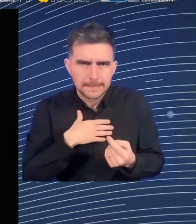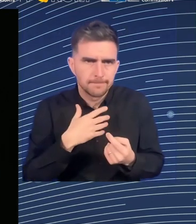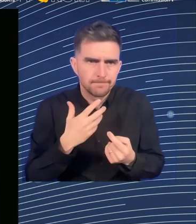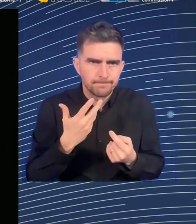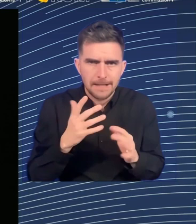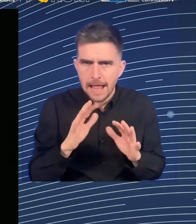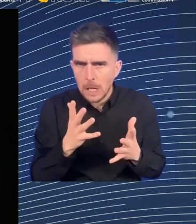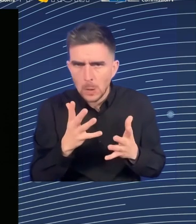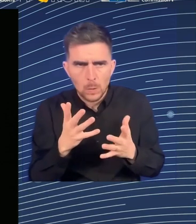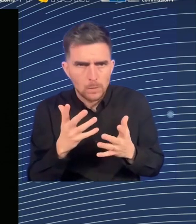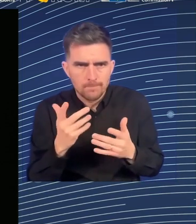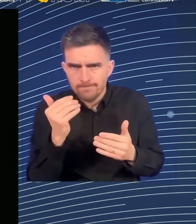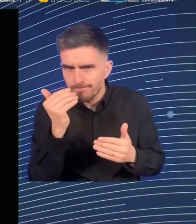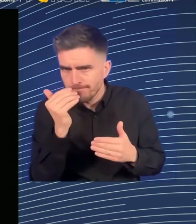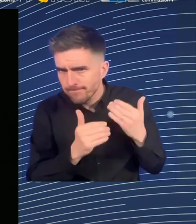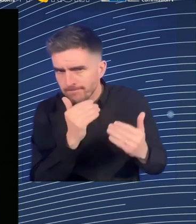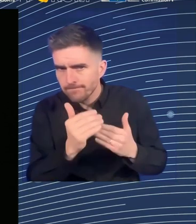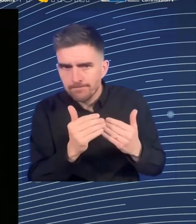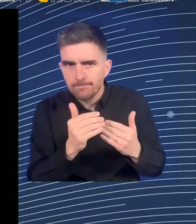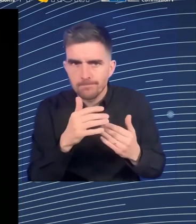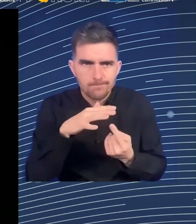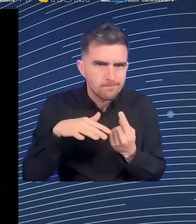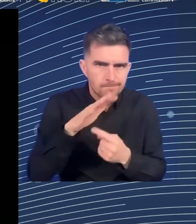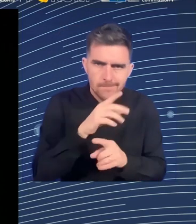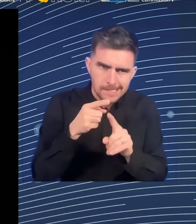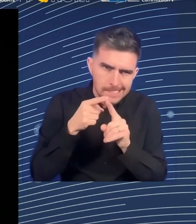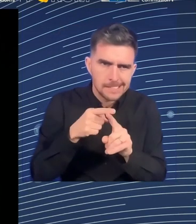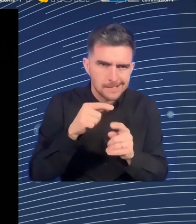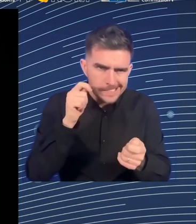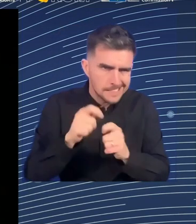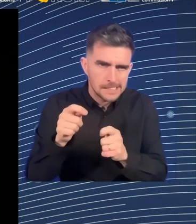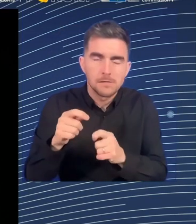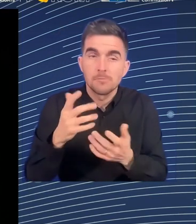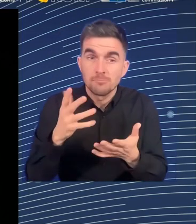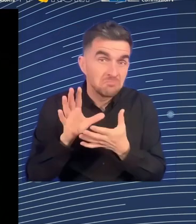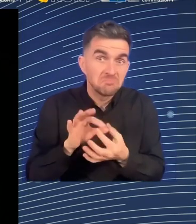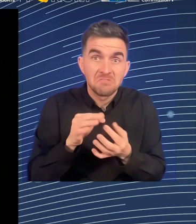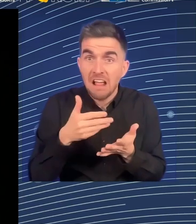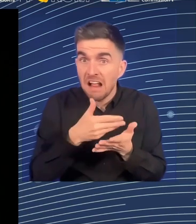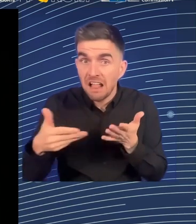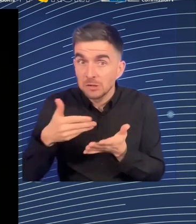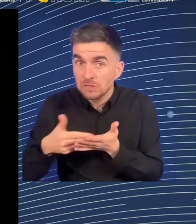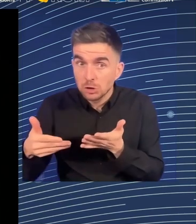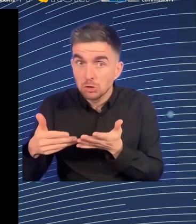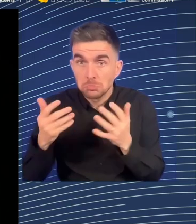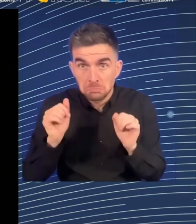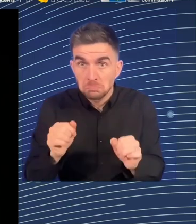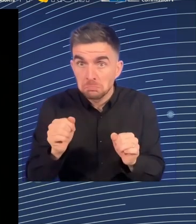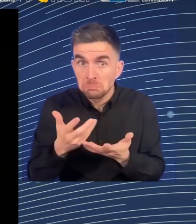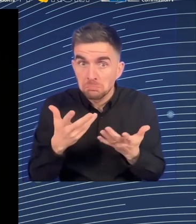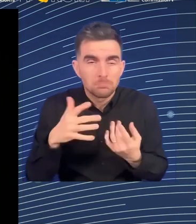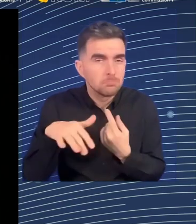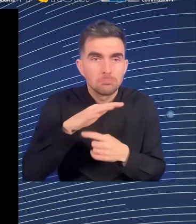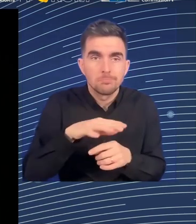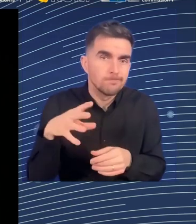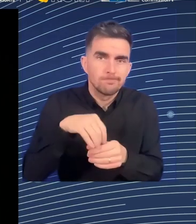labor market. But as I said, the ICT sector has been, I would say, on the policy spot